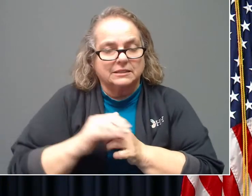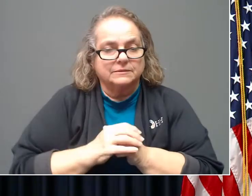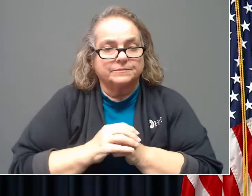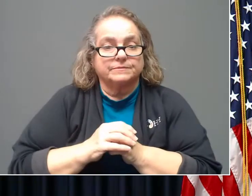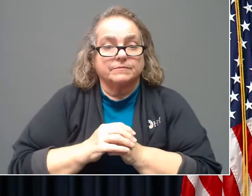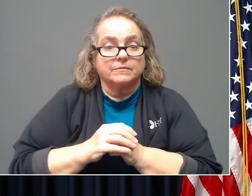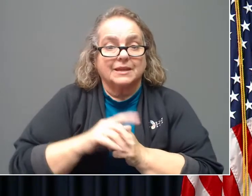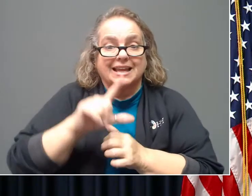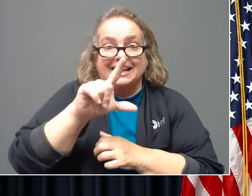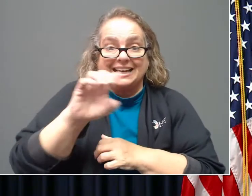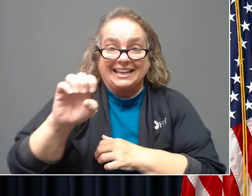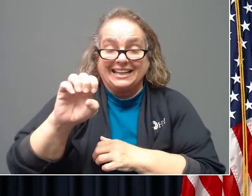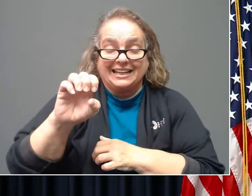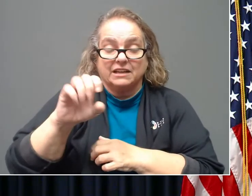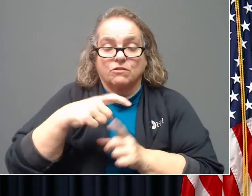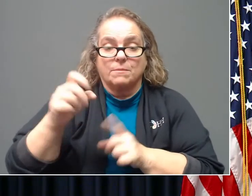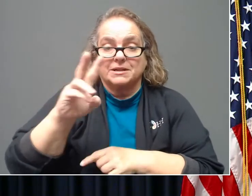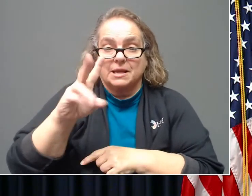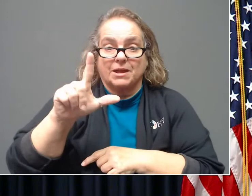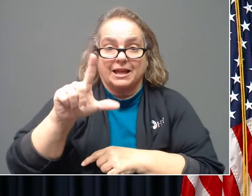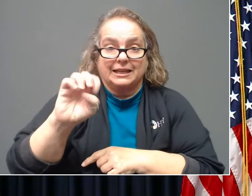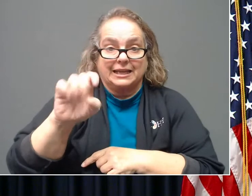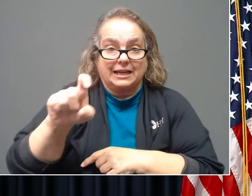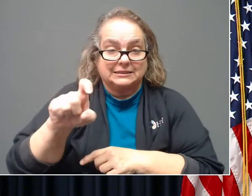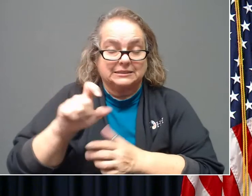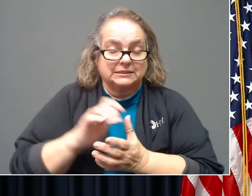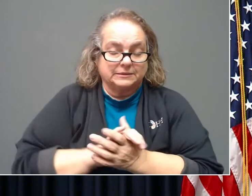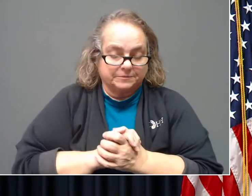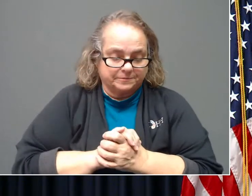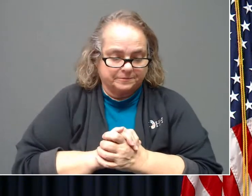from WLEX.